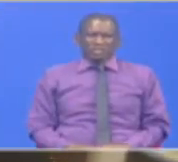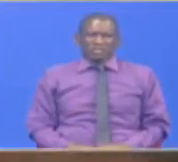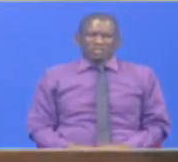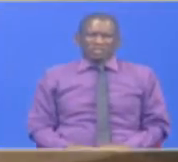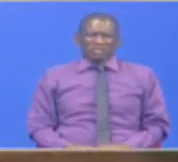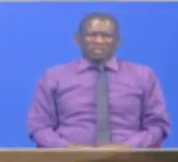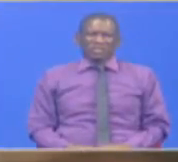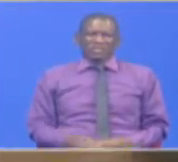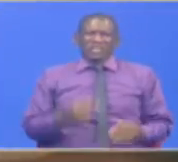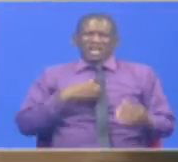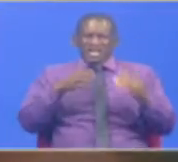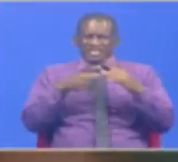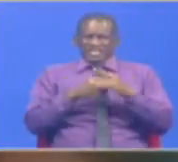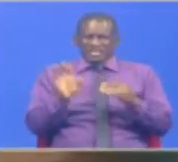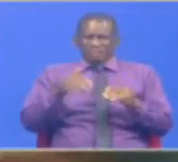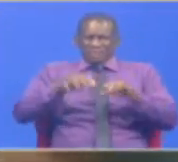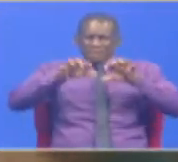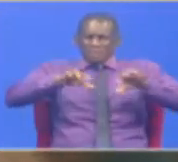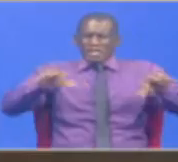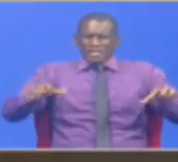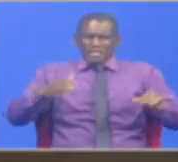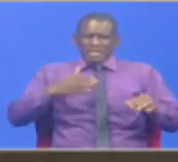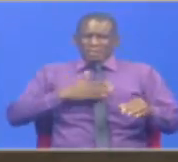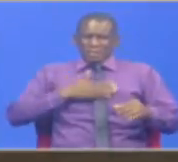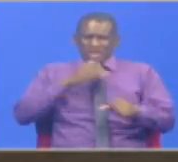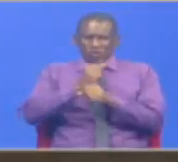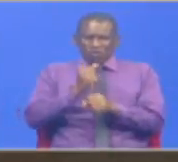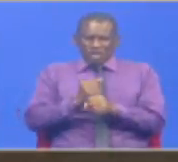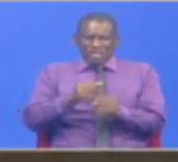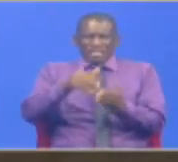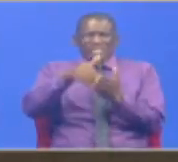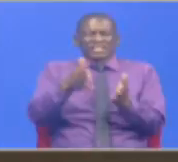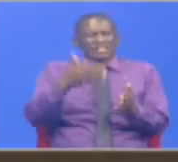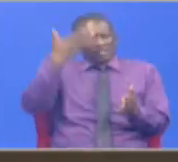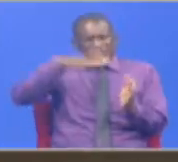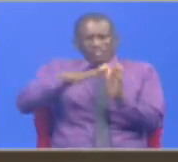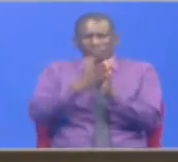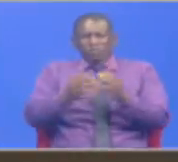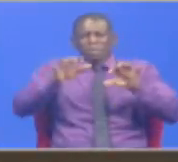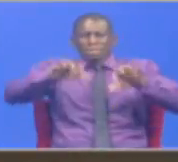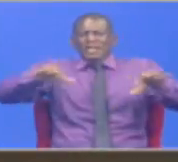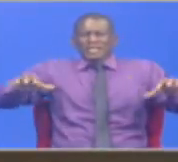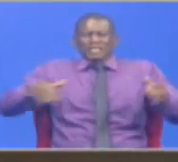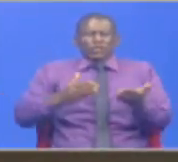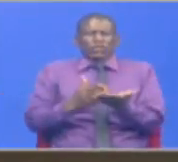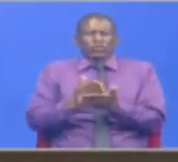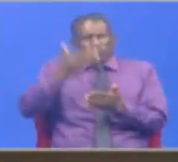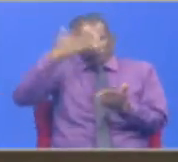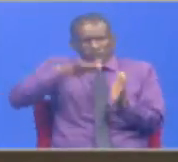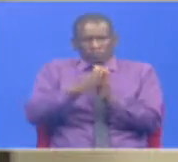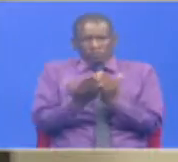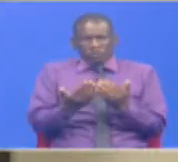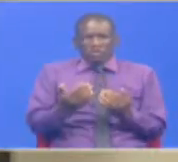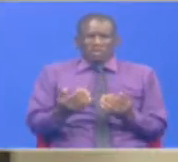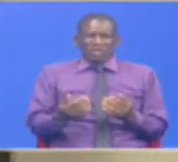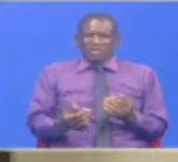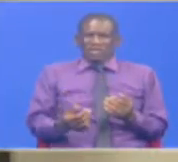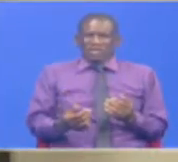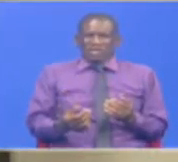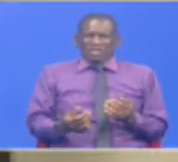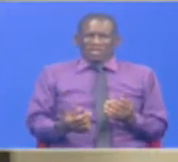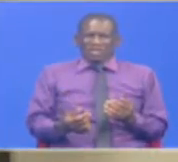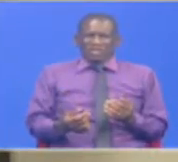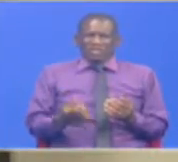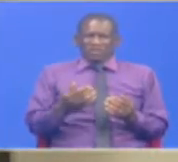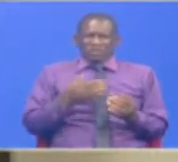I started by marketing my works, posting them on Facebook, marketing them. I saw my commissions increase